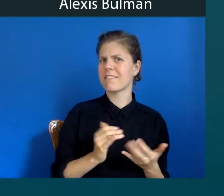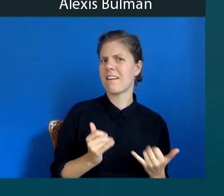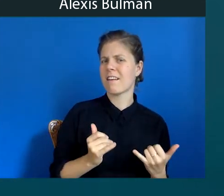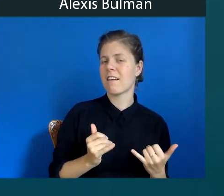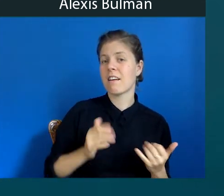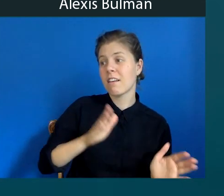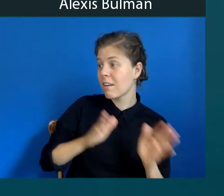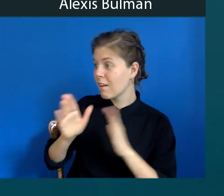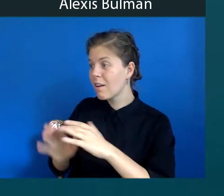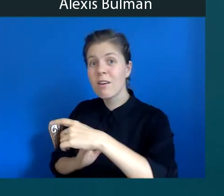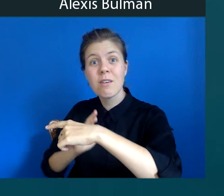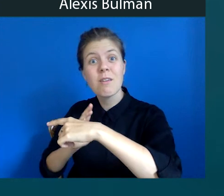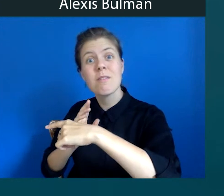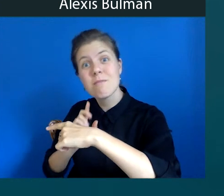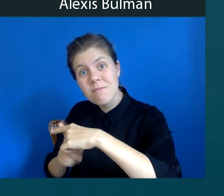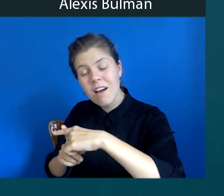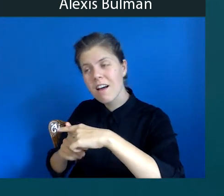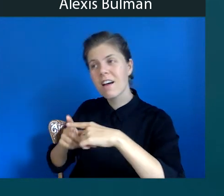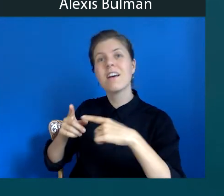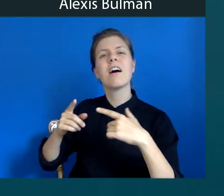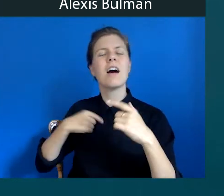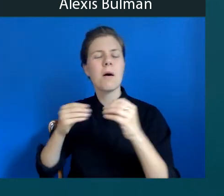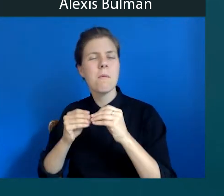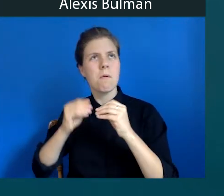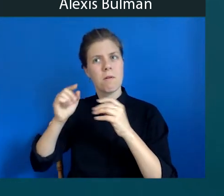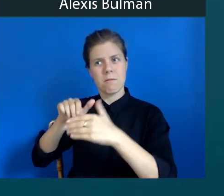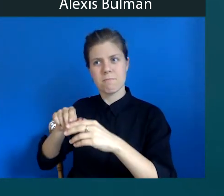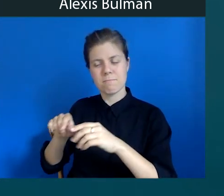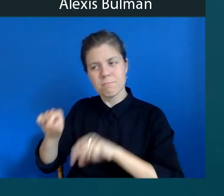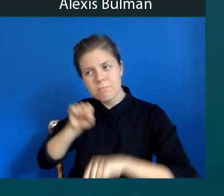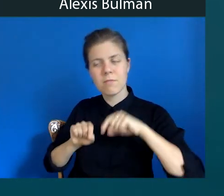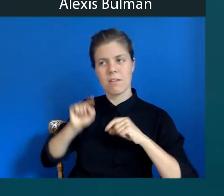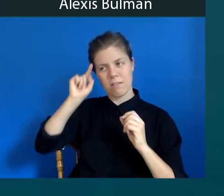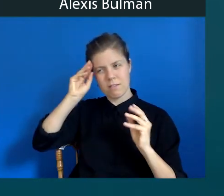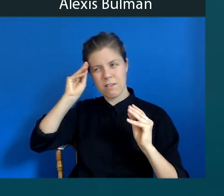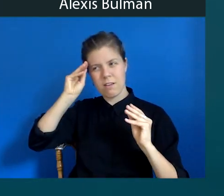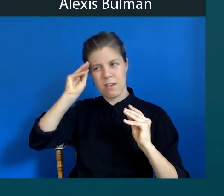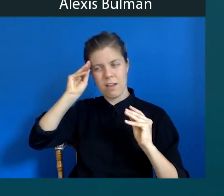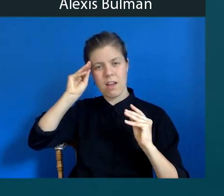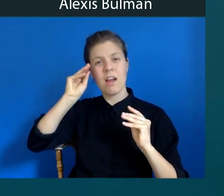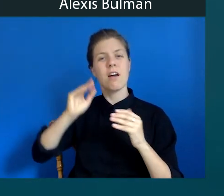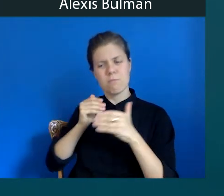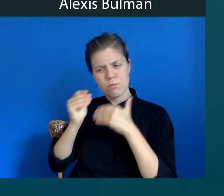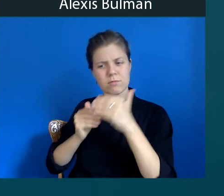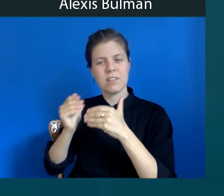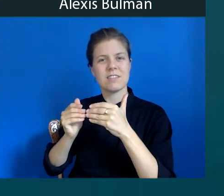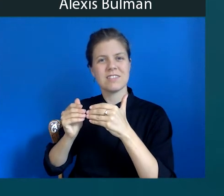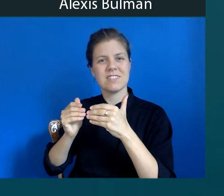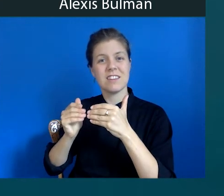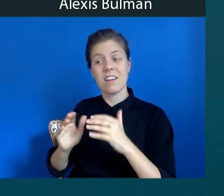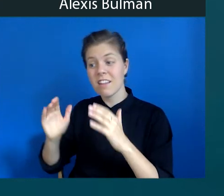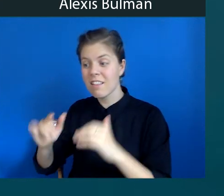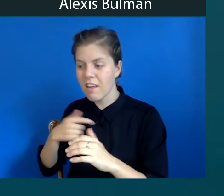on my building progress than actually building, it meant I wasn't overworking the sculptures, which kept them feeling nice